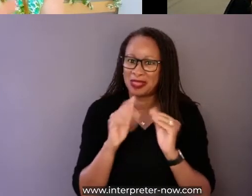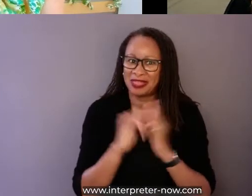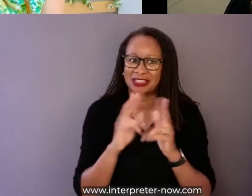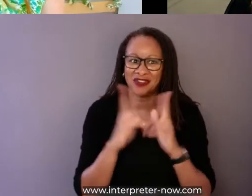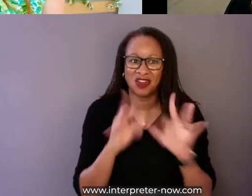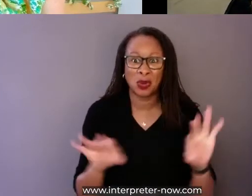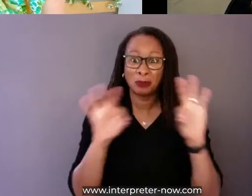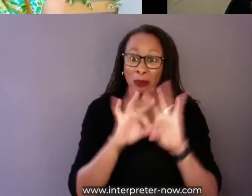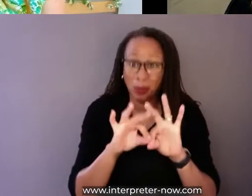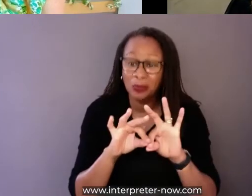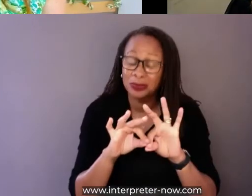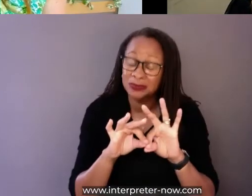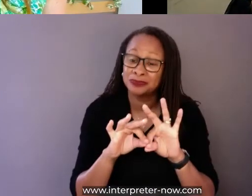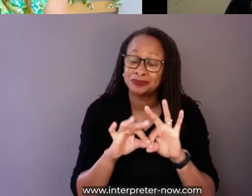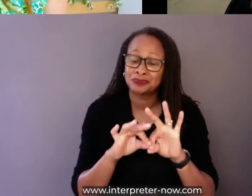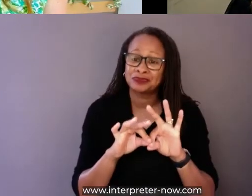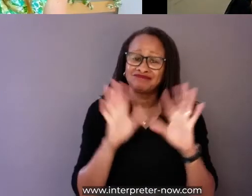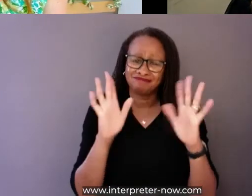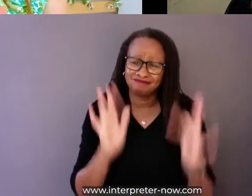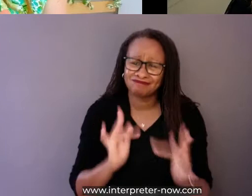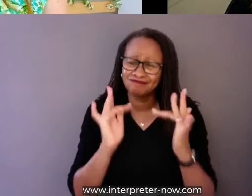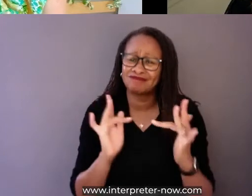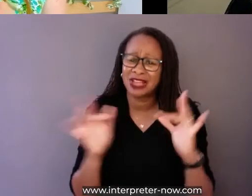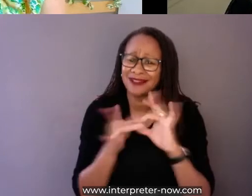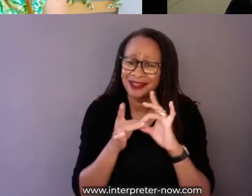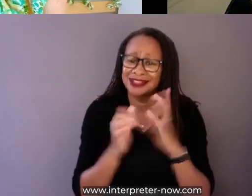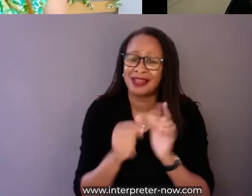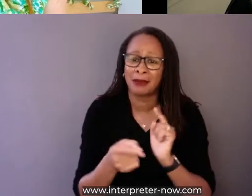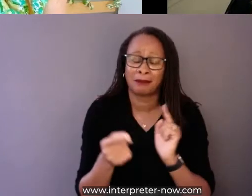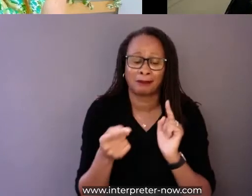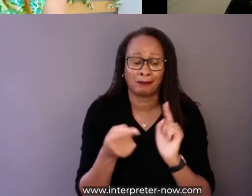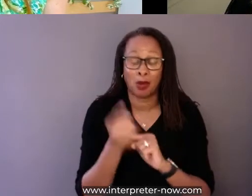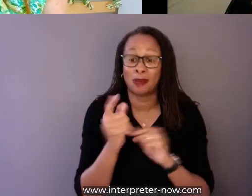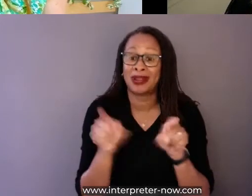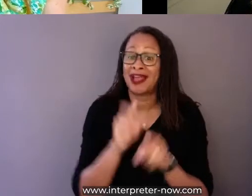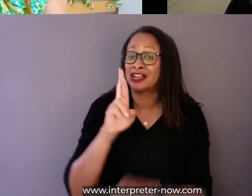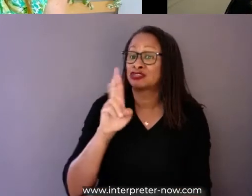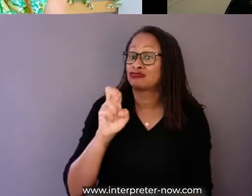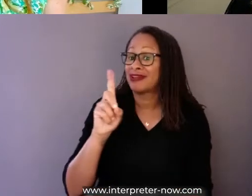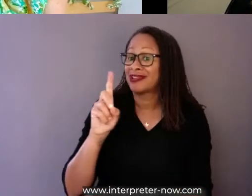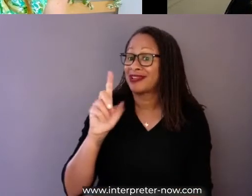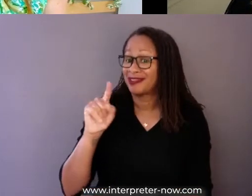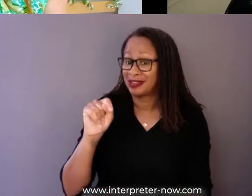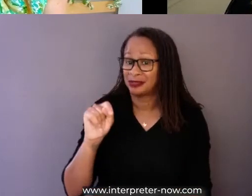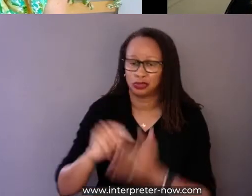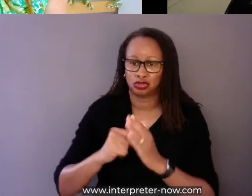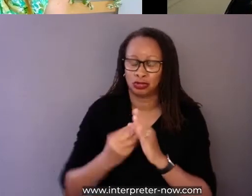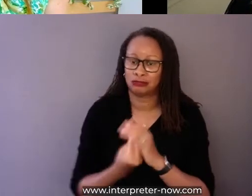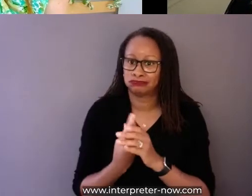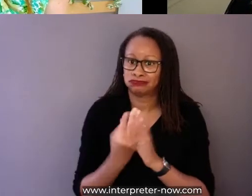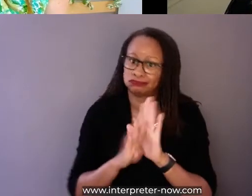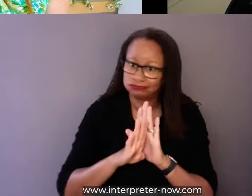important that you reached out at that moment as Reddit was just starting to really grow and take